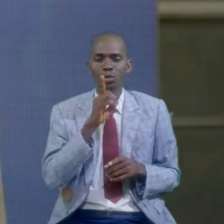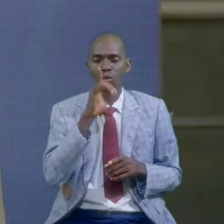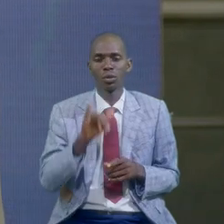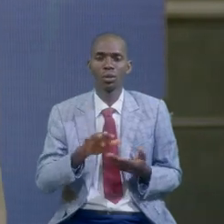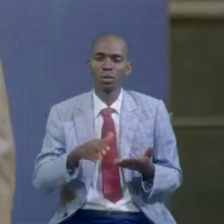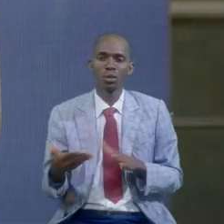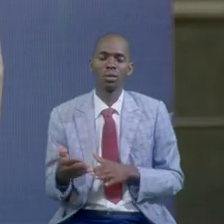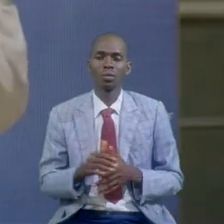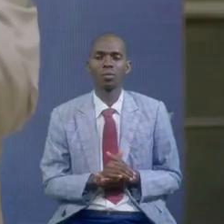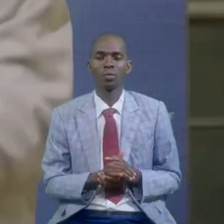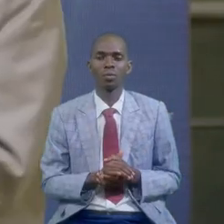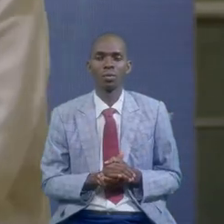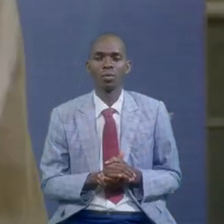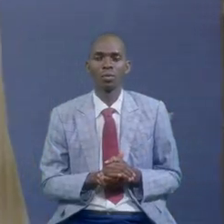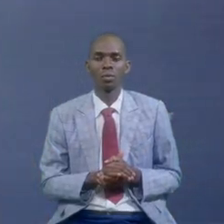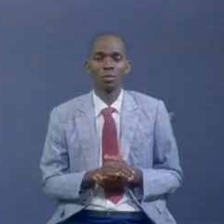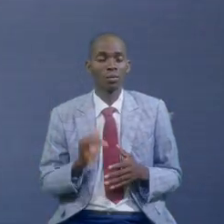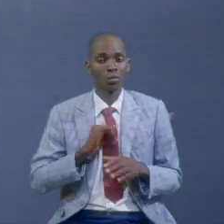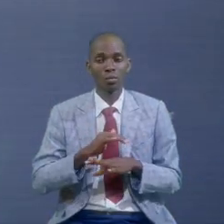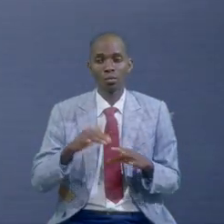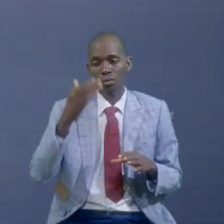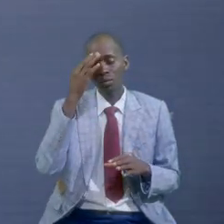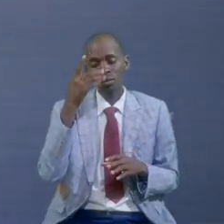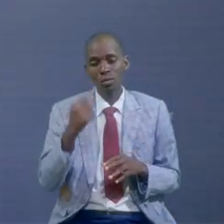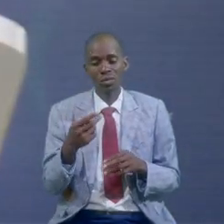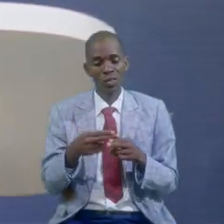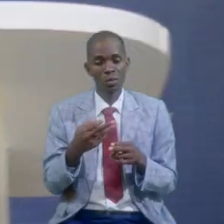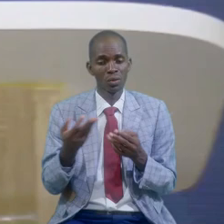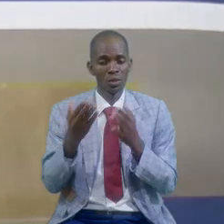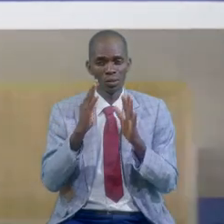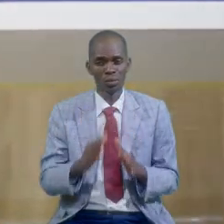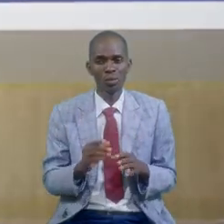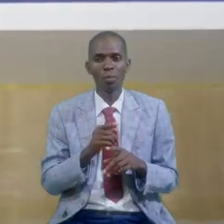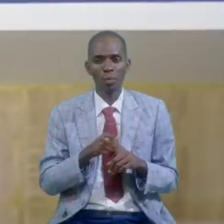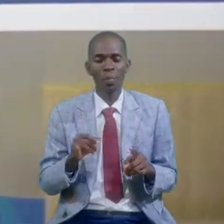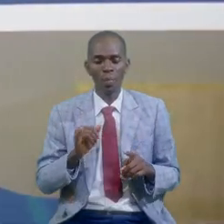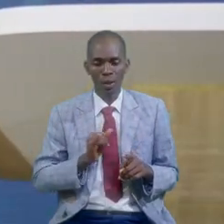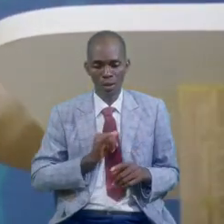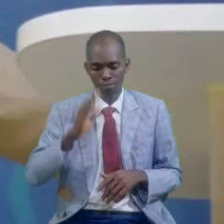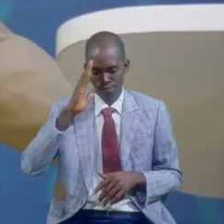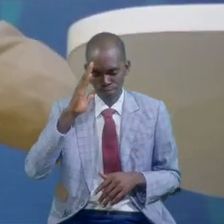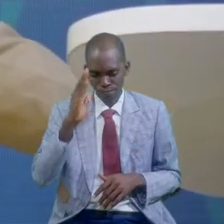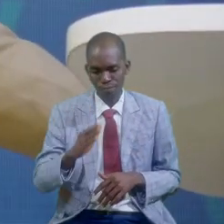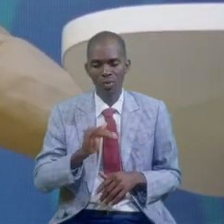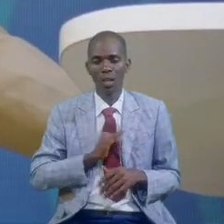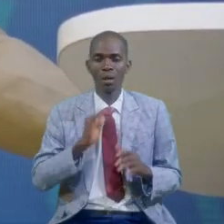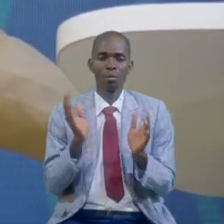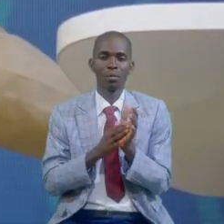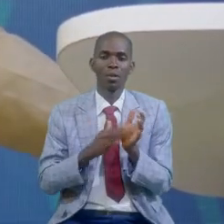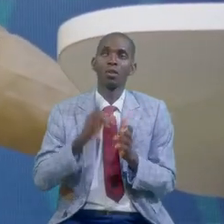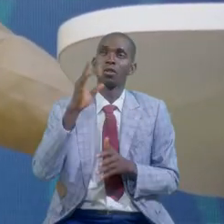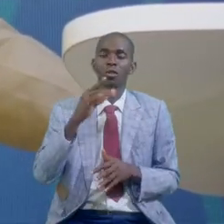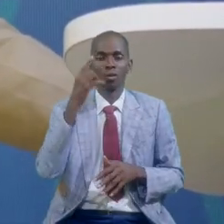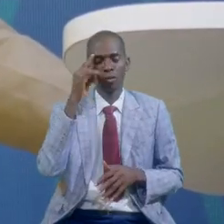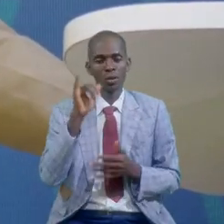die. I don't know the name of those servants, but I doff my hat for them. I praise God for them, that they